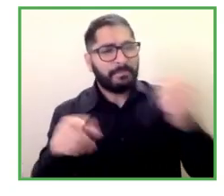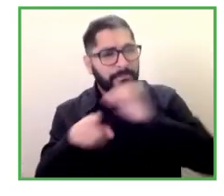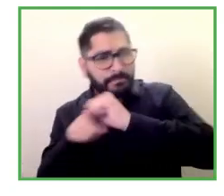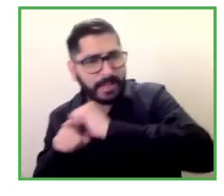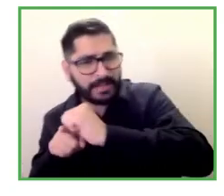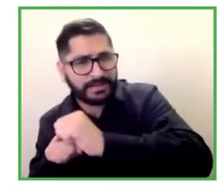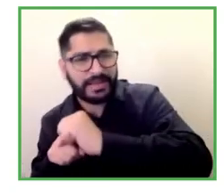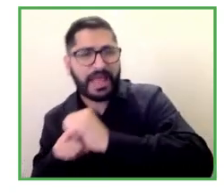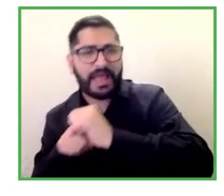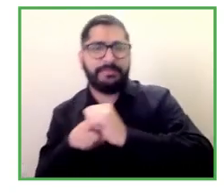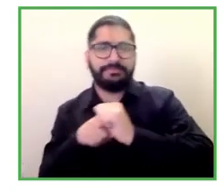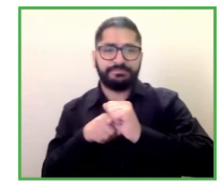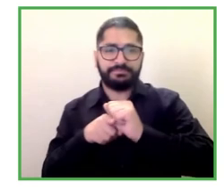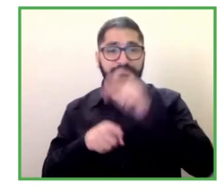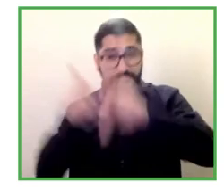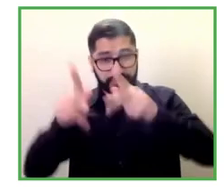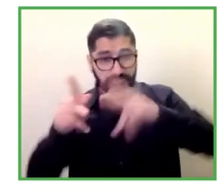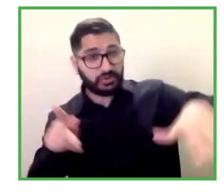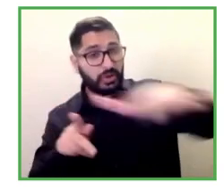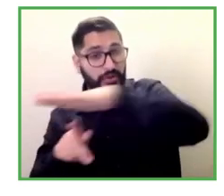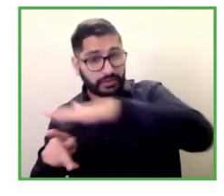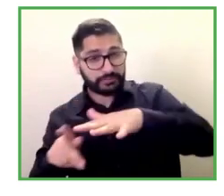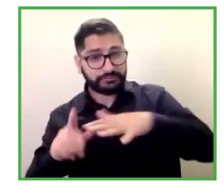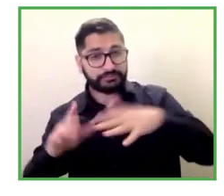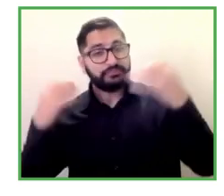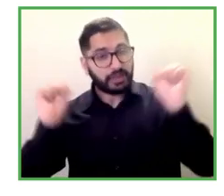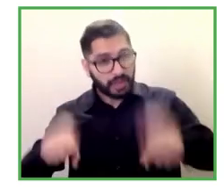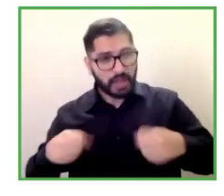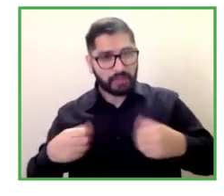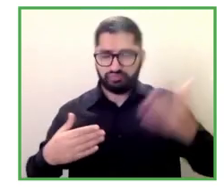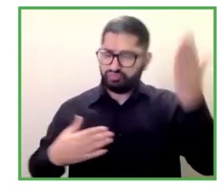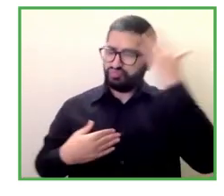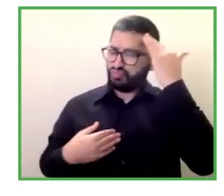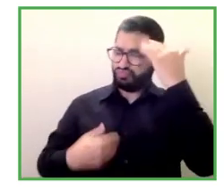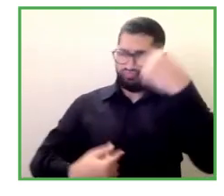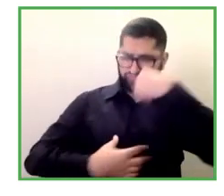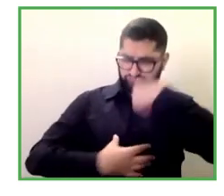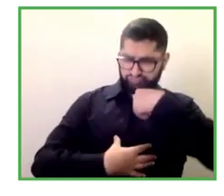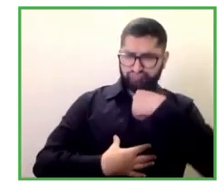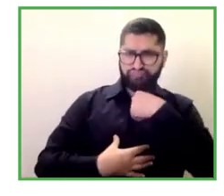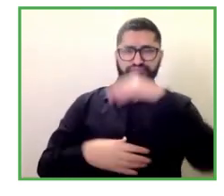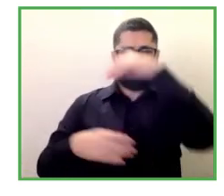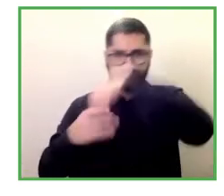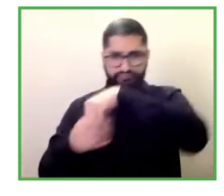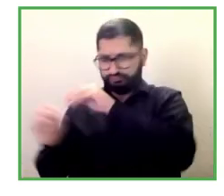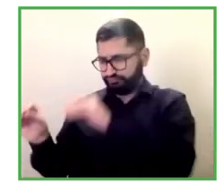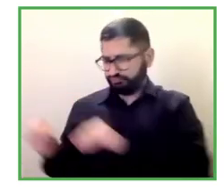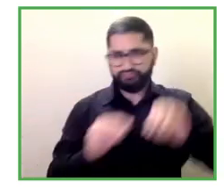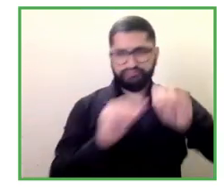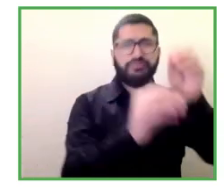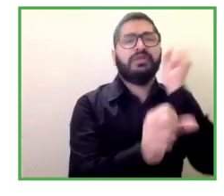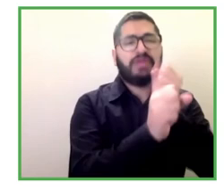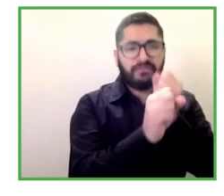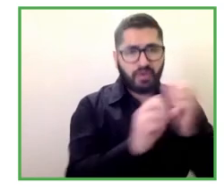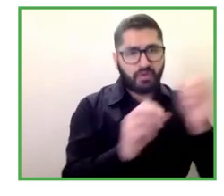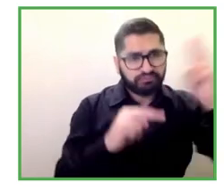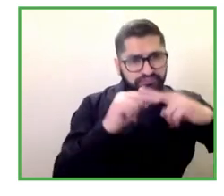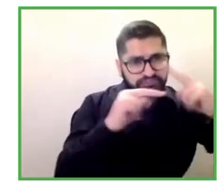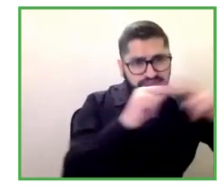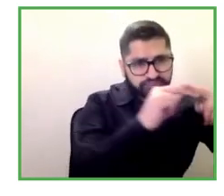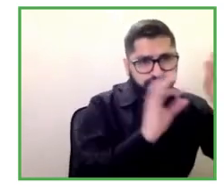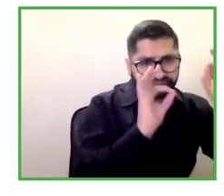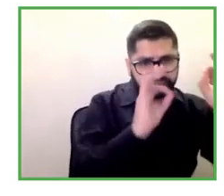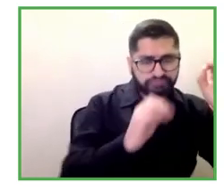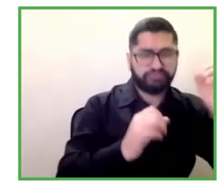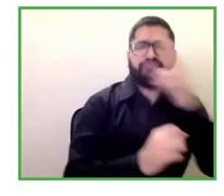perform a job and a career, and the employer with a skilled worker. And so there's been lots of programs,